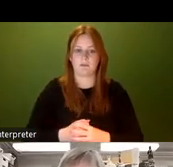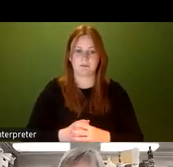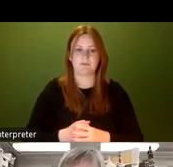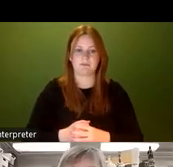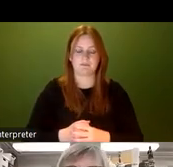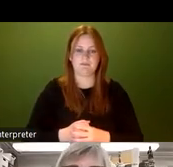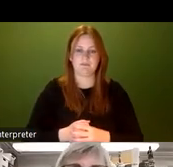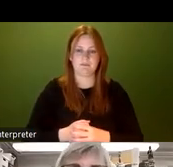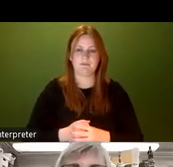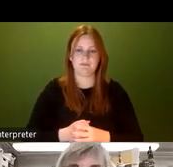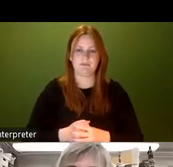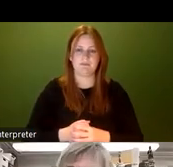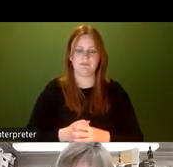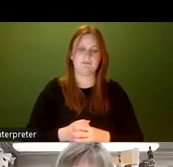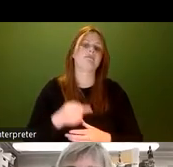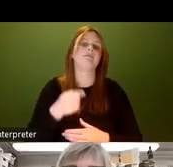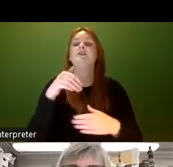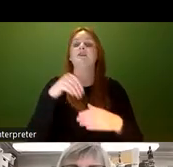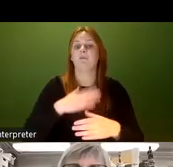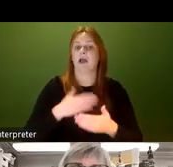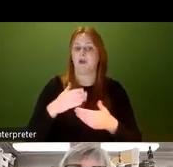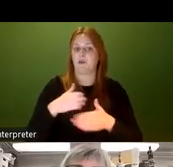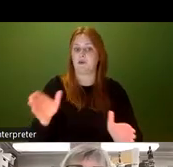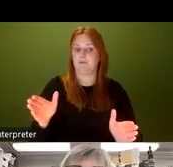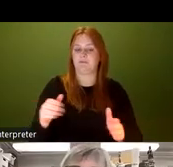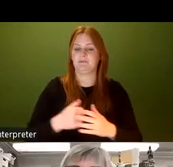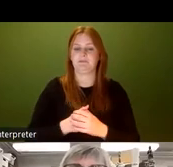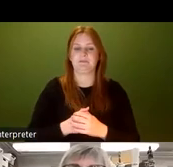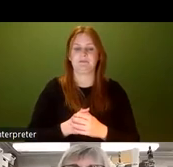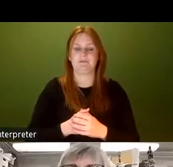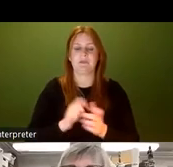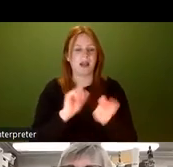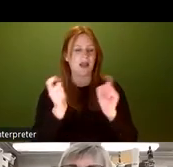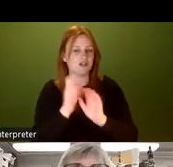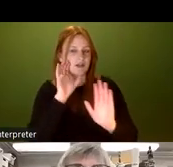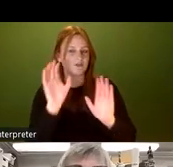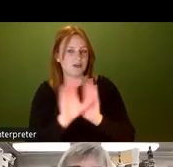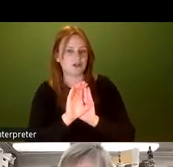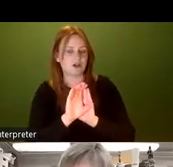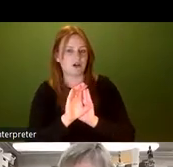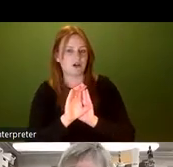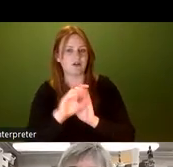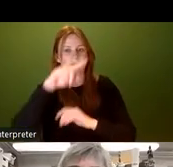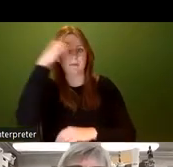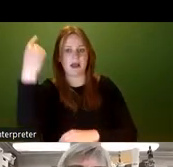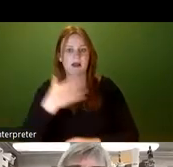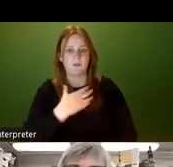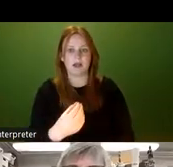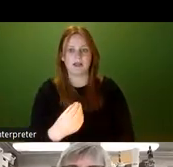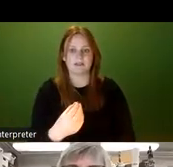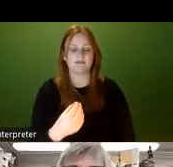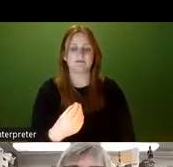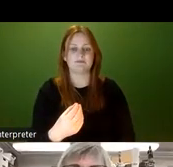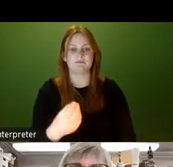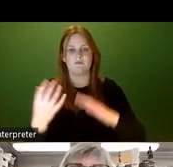This was in my room, and I reduced it down to this, a black and white